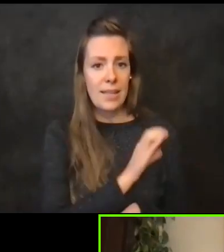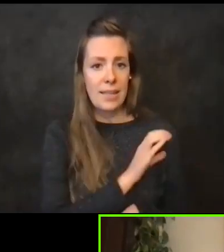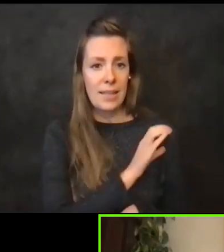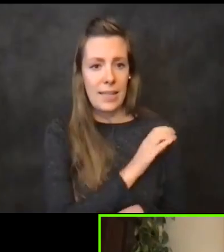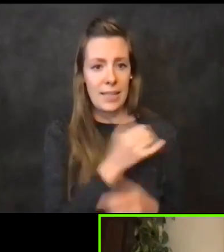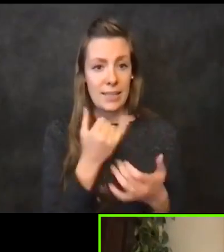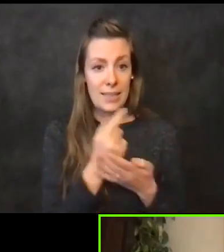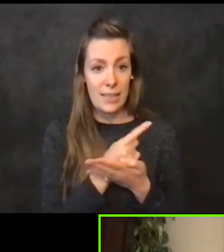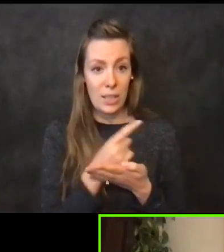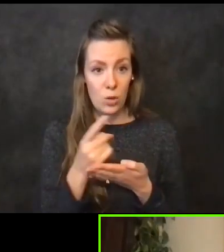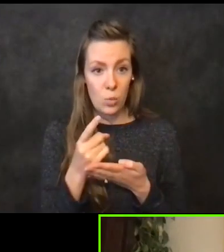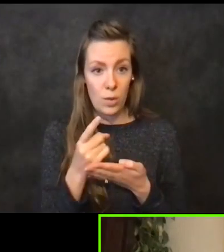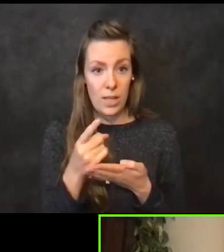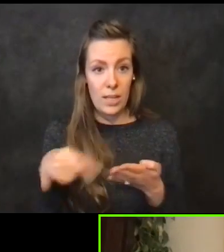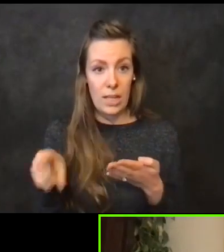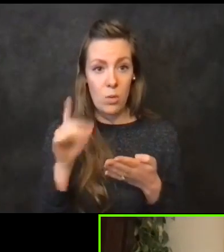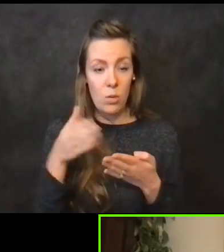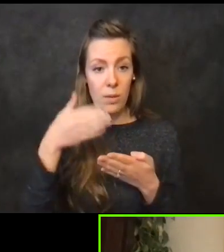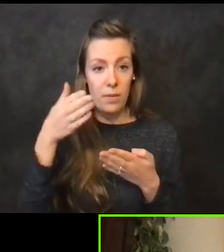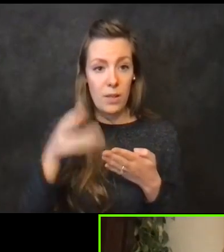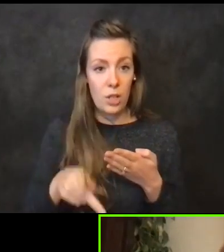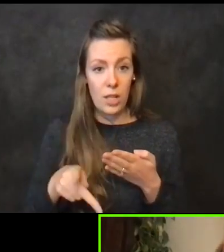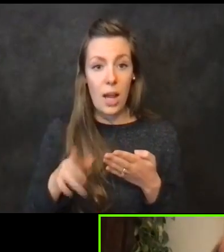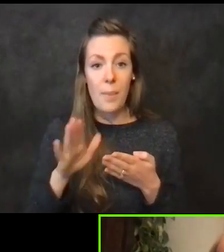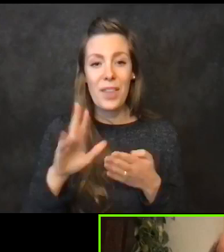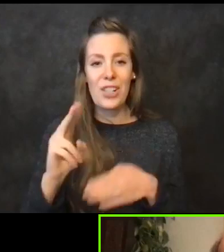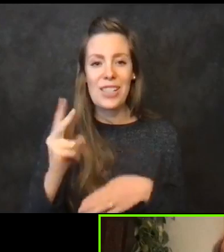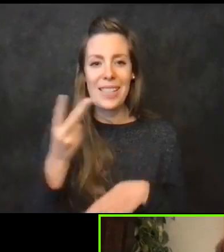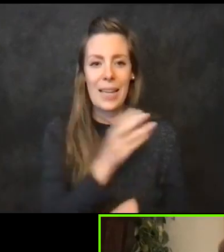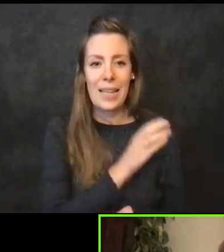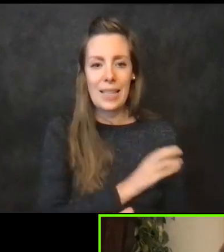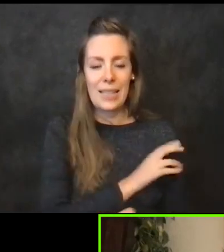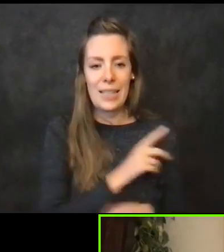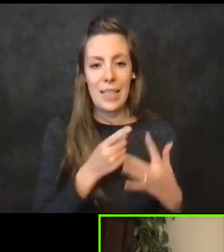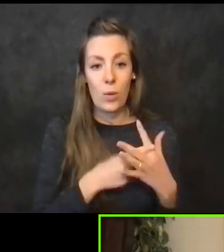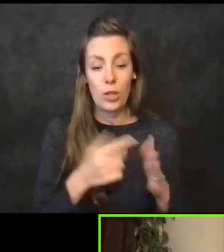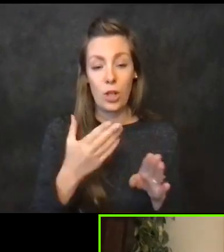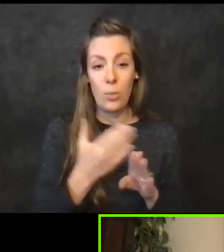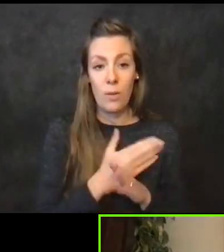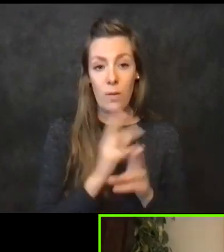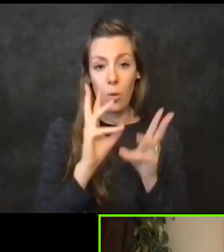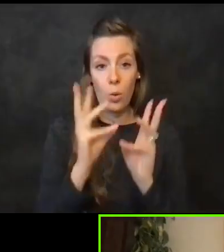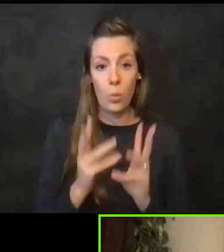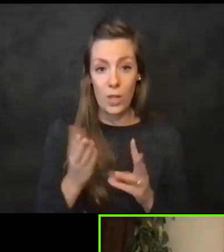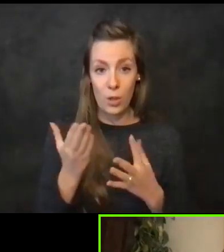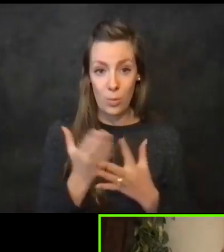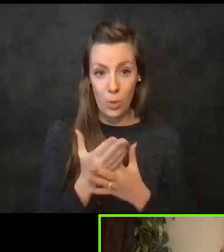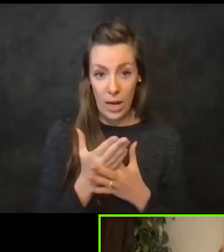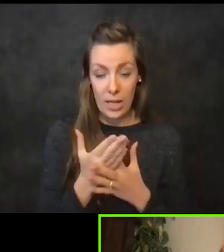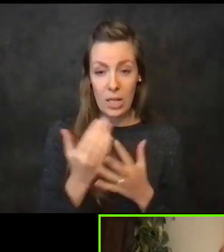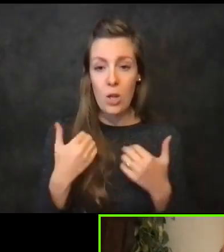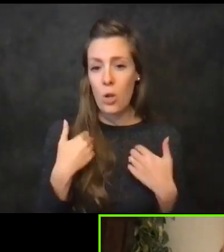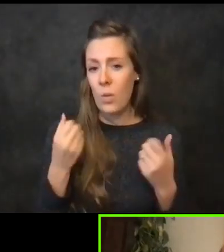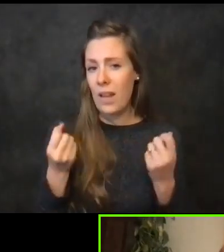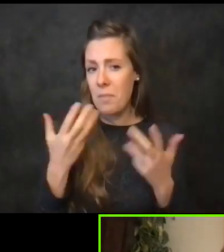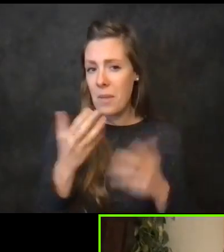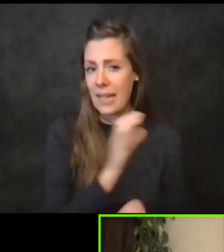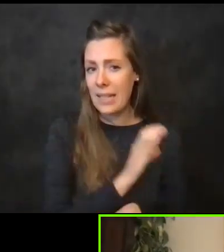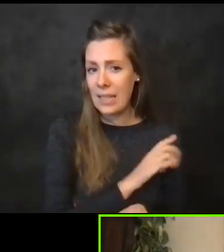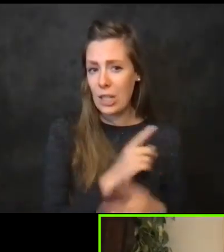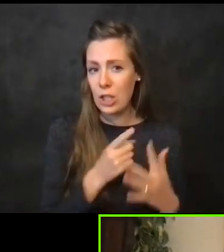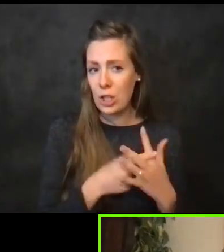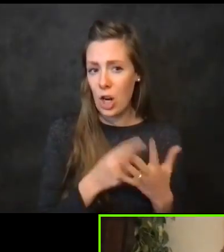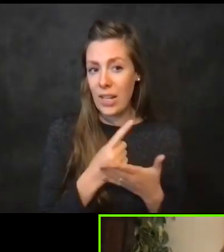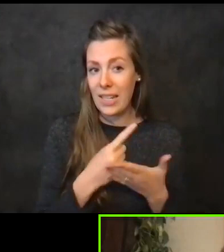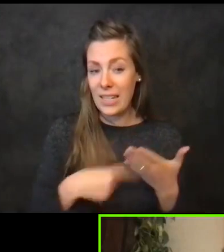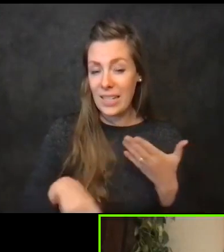up their second clinic that was started before winter break. And we also have several clinics starting next week, kind of our